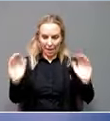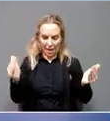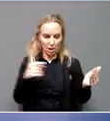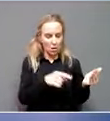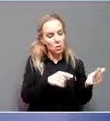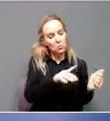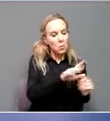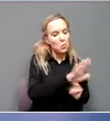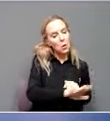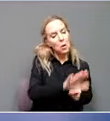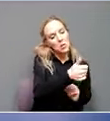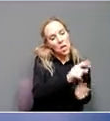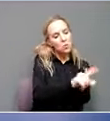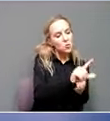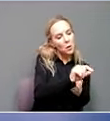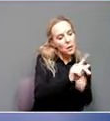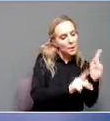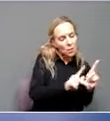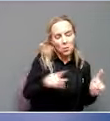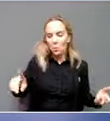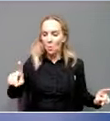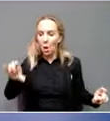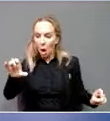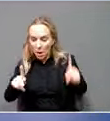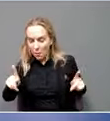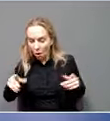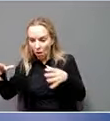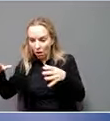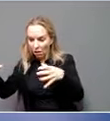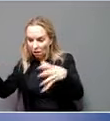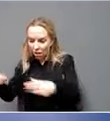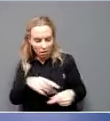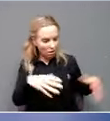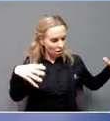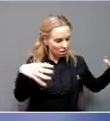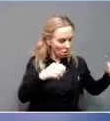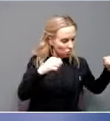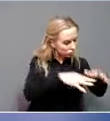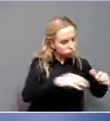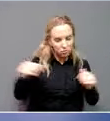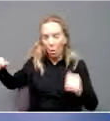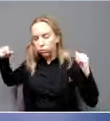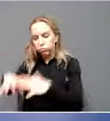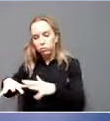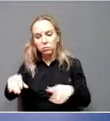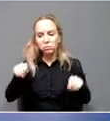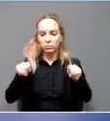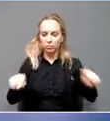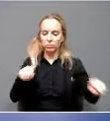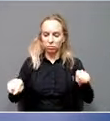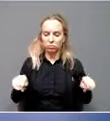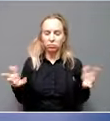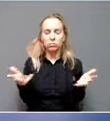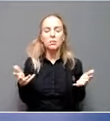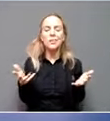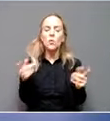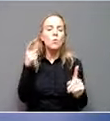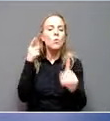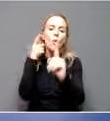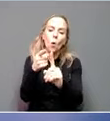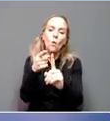eating a lot in this occasion, and how safe that it is. So our goal here is to give you a